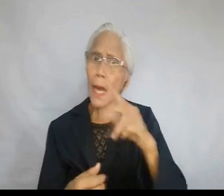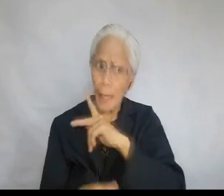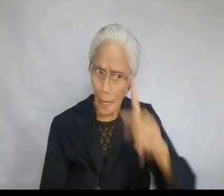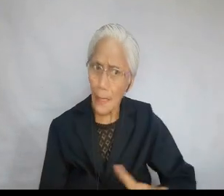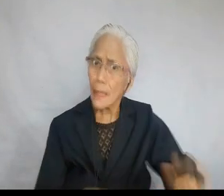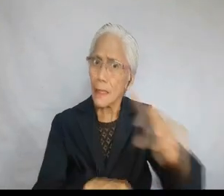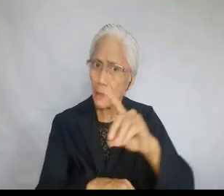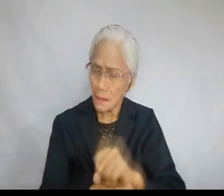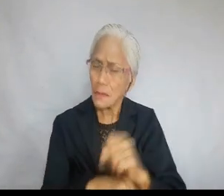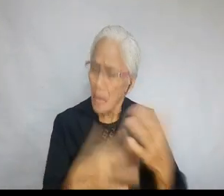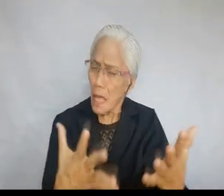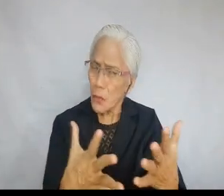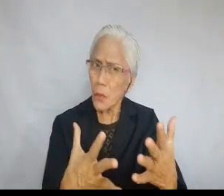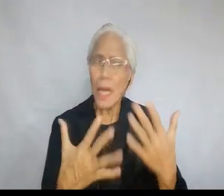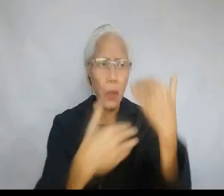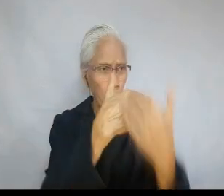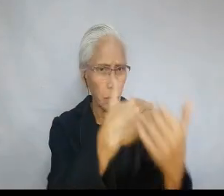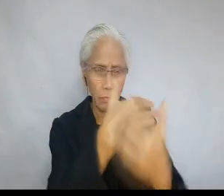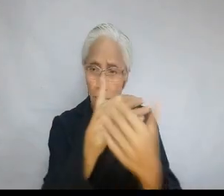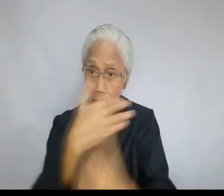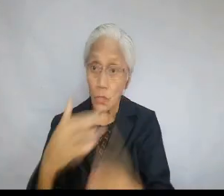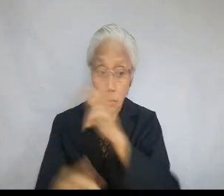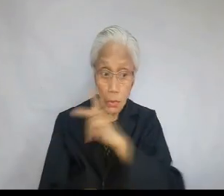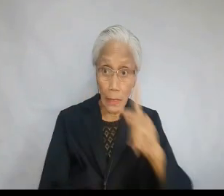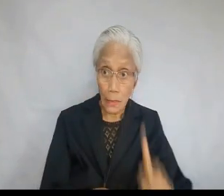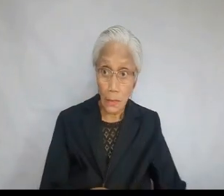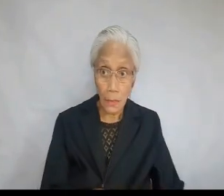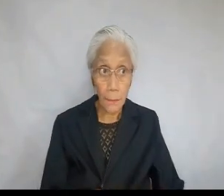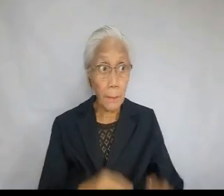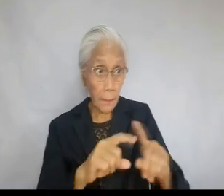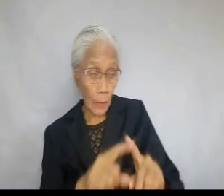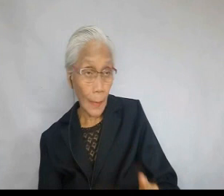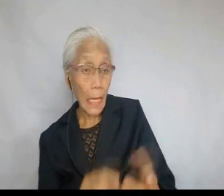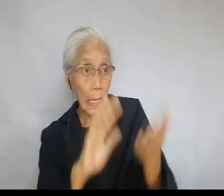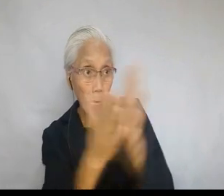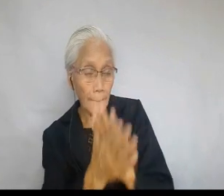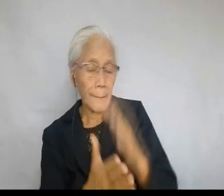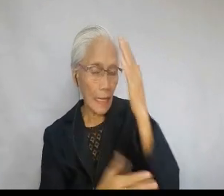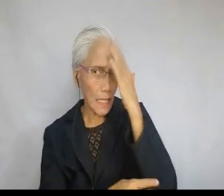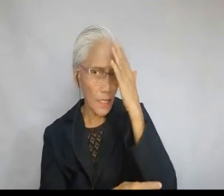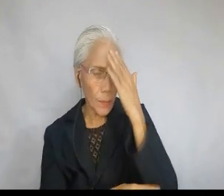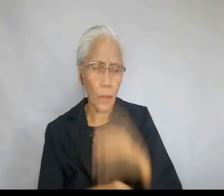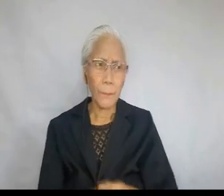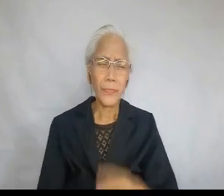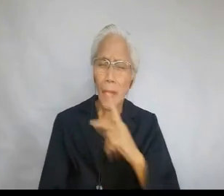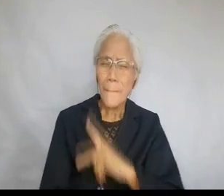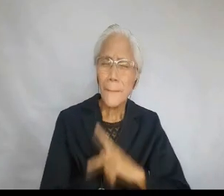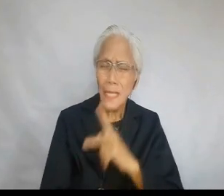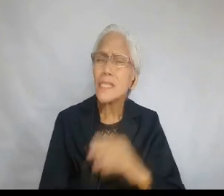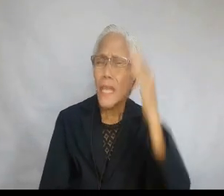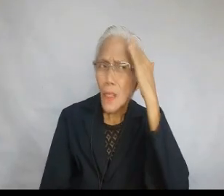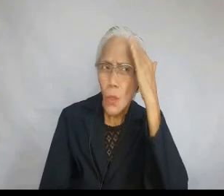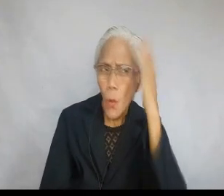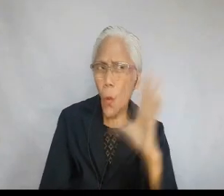kings. And you know, being called to kingship is being knowledgeable.